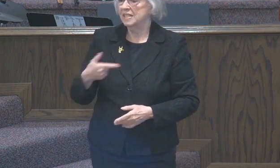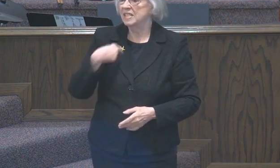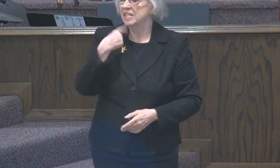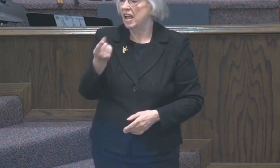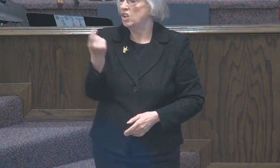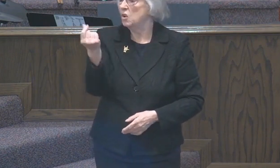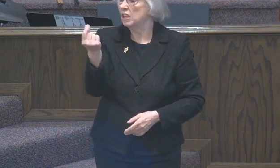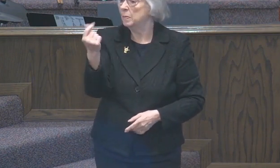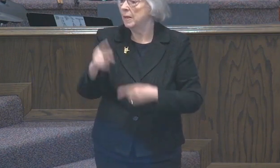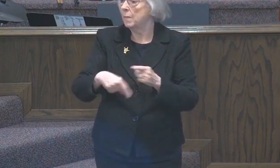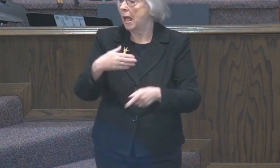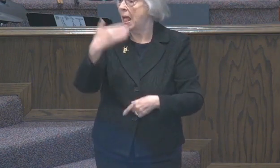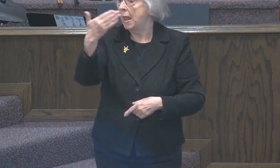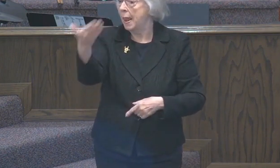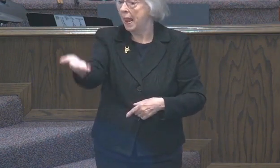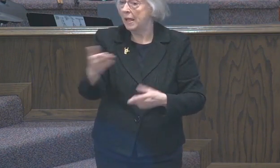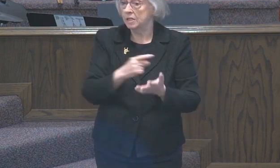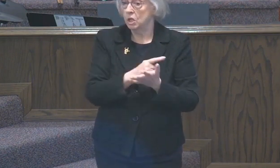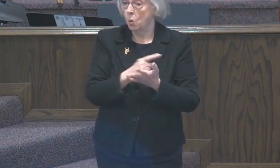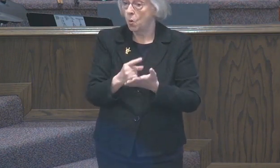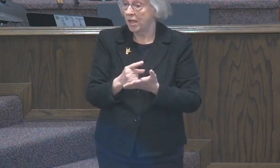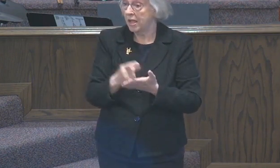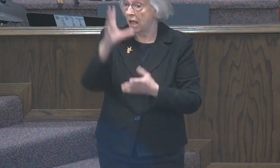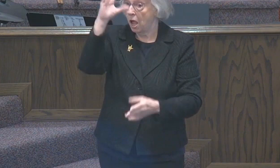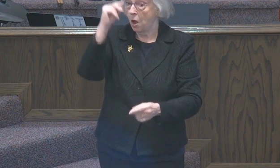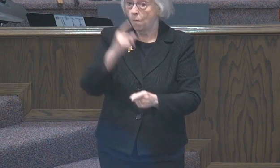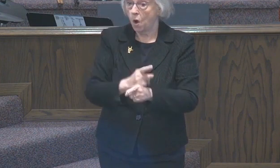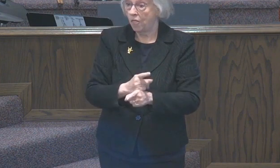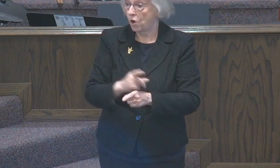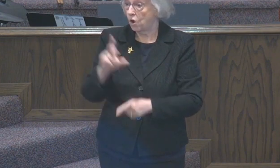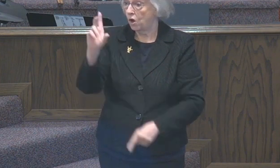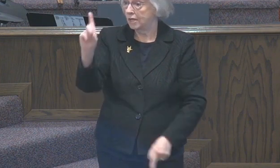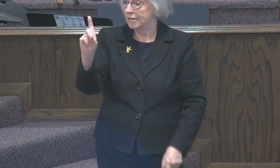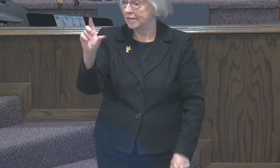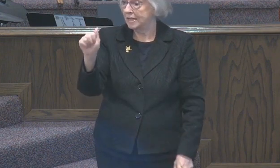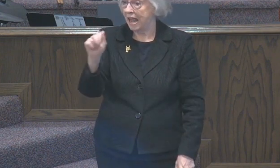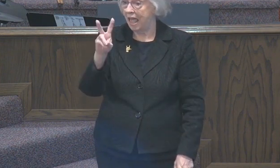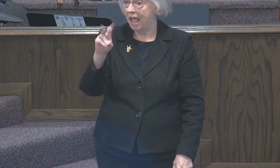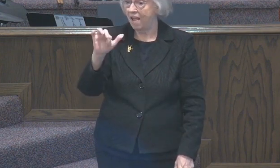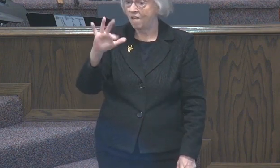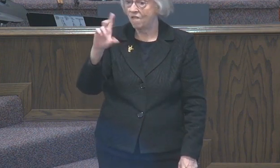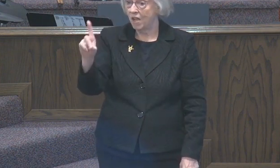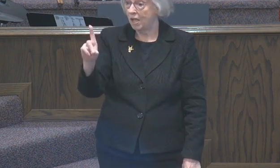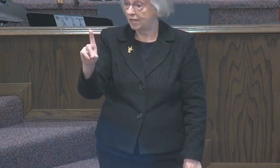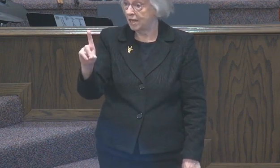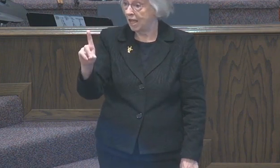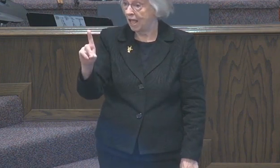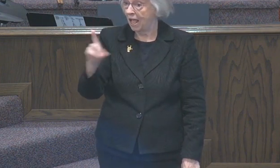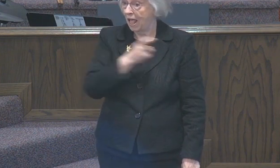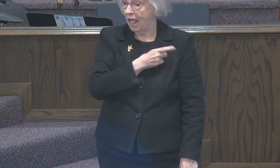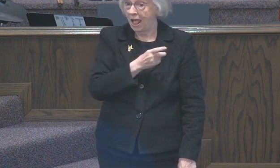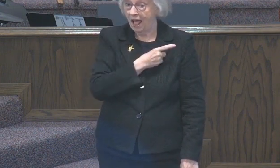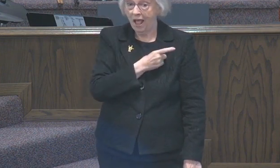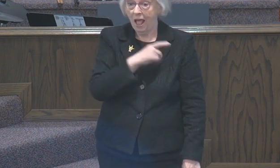of next week. Brother David Loveland is going to be here, and he's going to bring the message next week. So just know